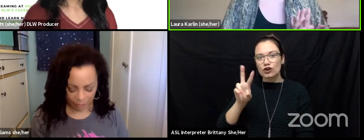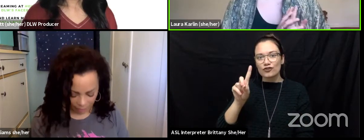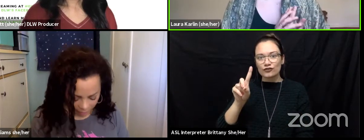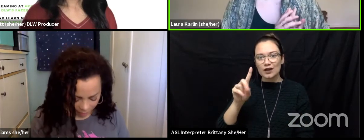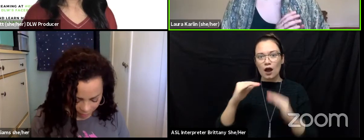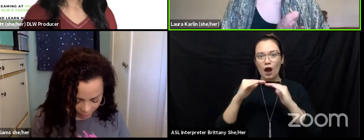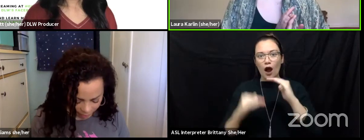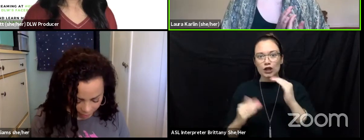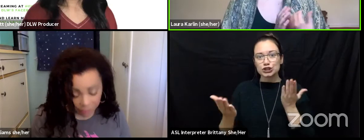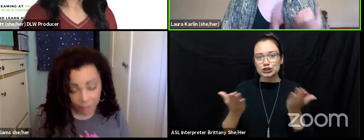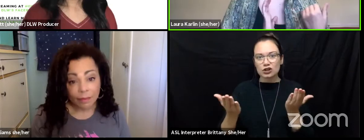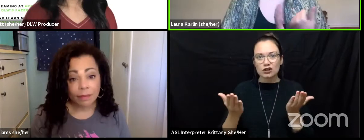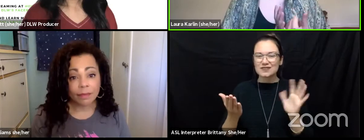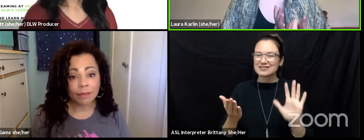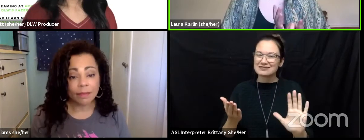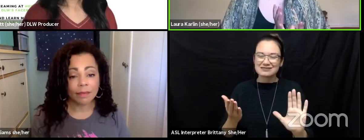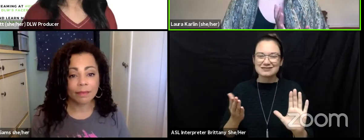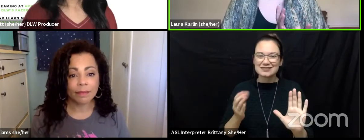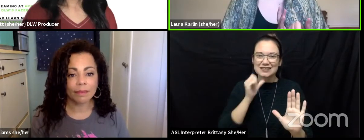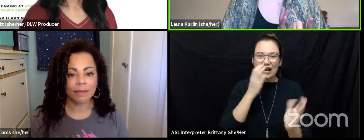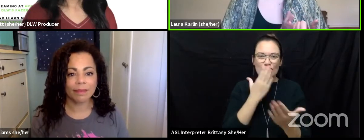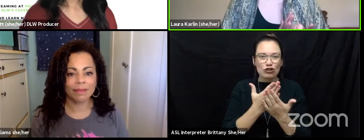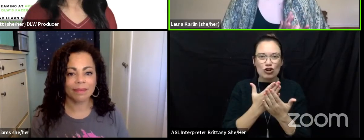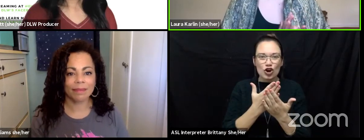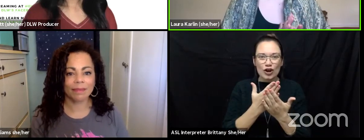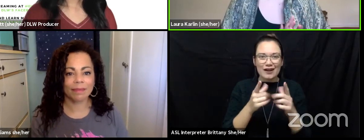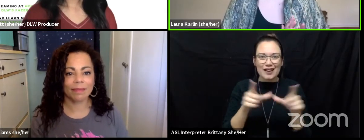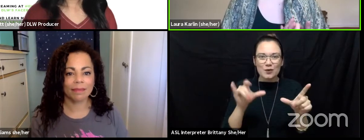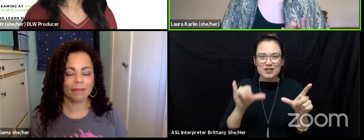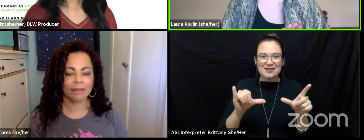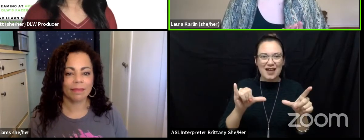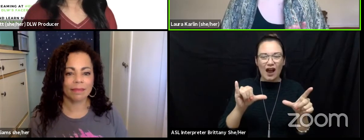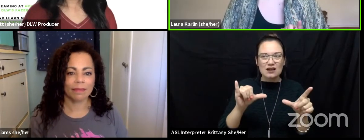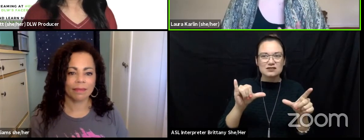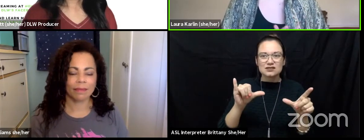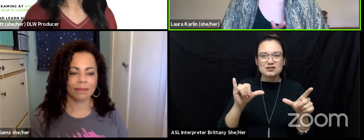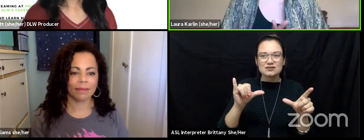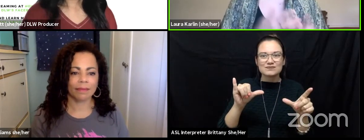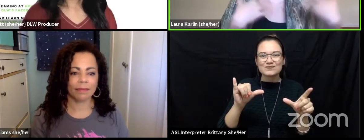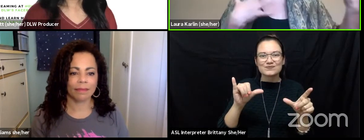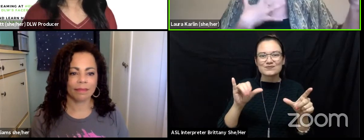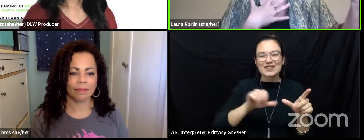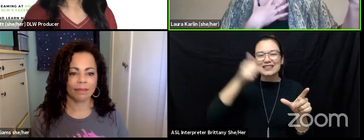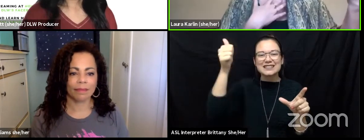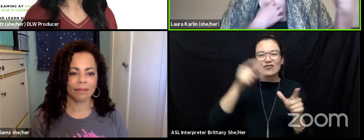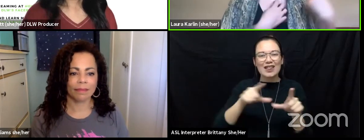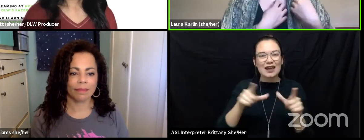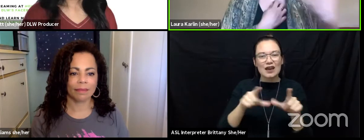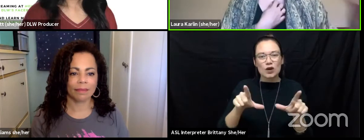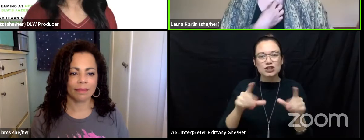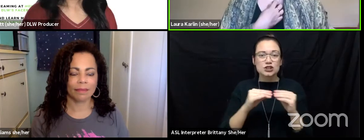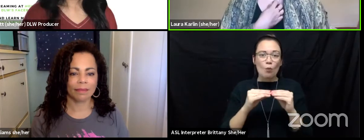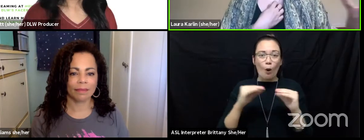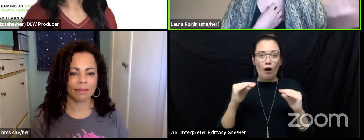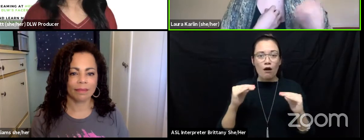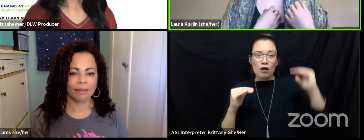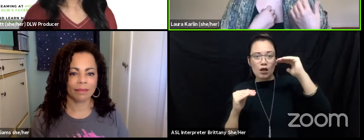an overused word, and you know, it's grant language. It's a way of elevating yourself when you